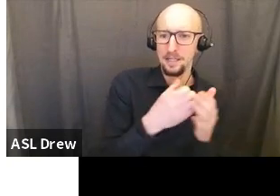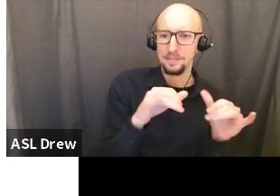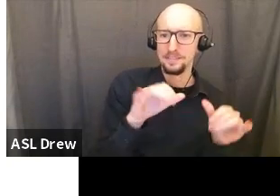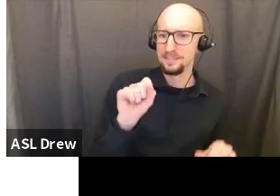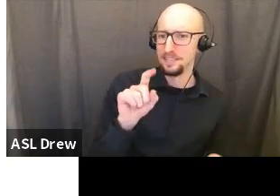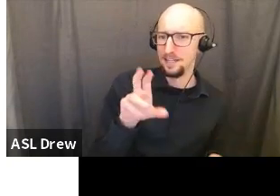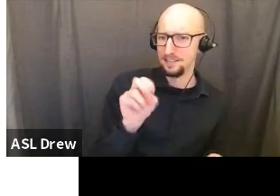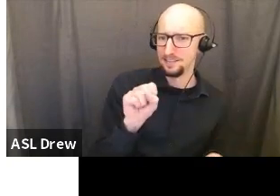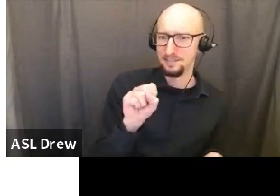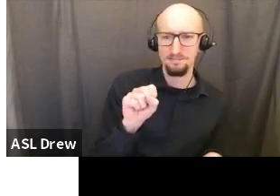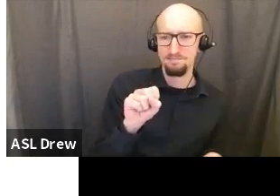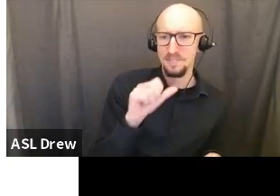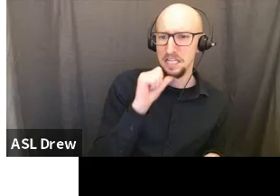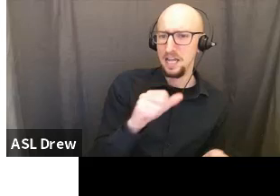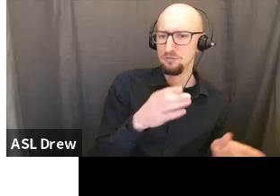to